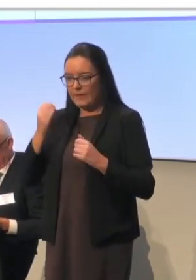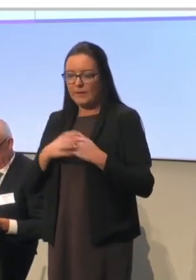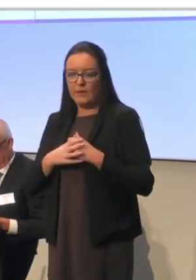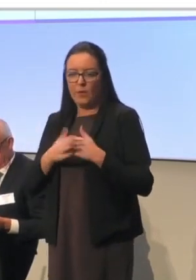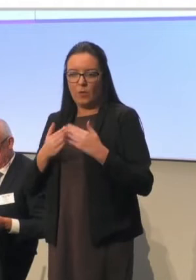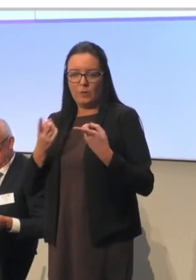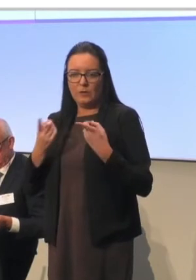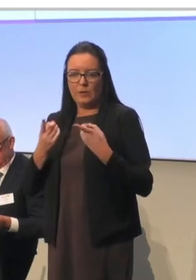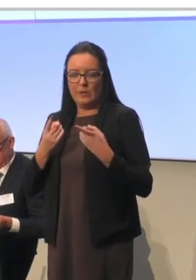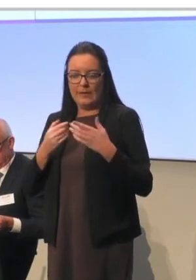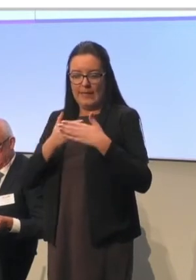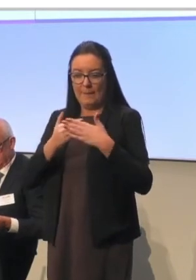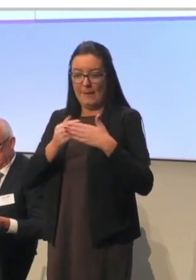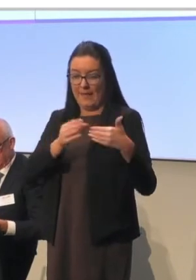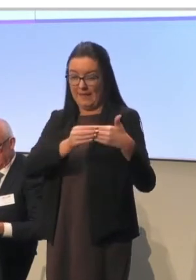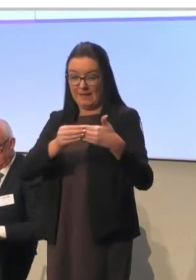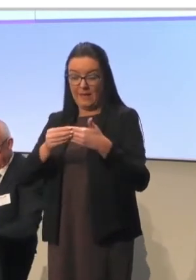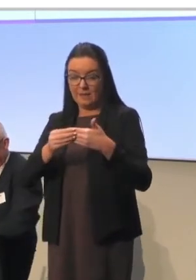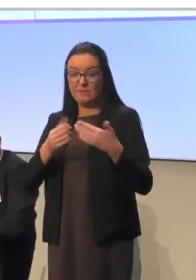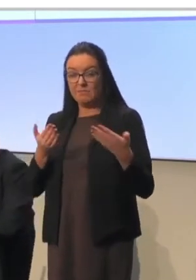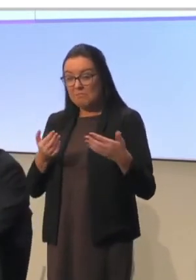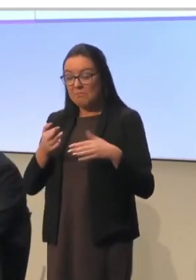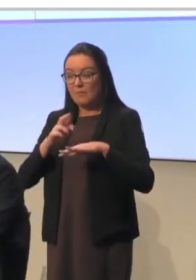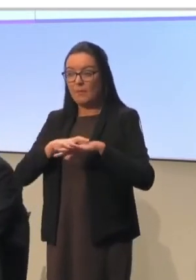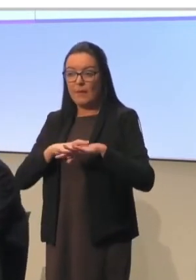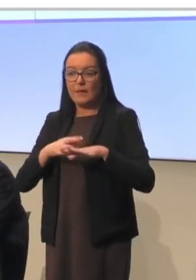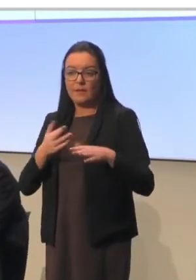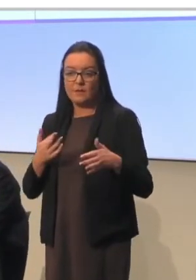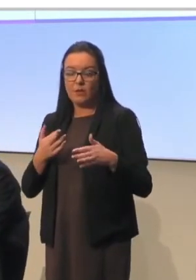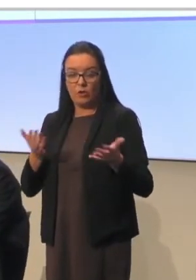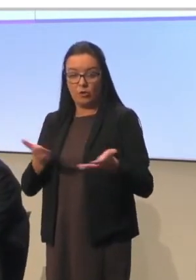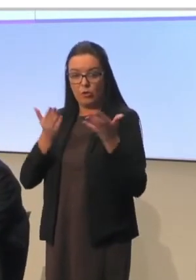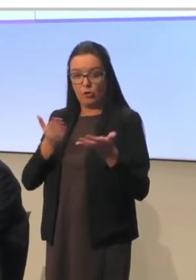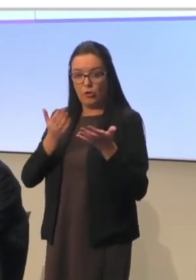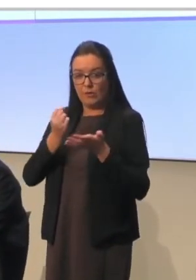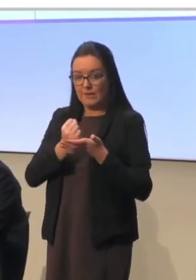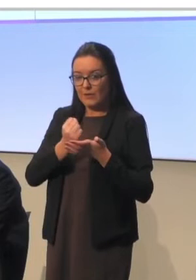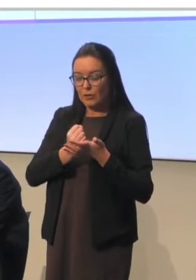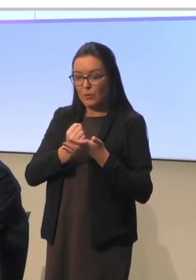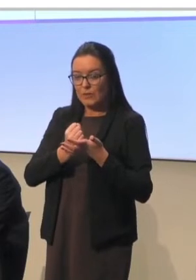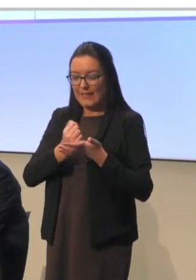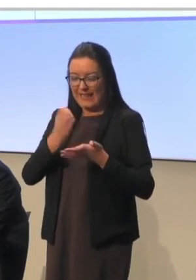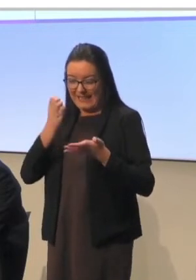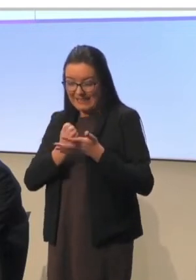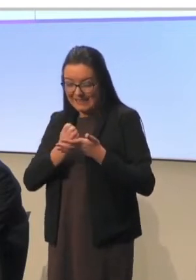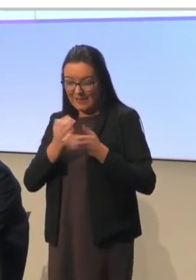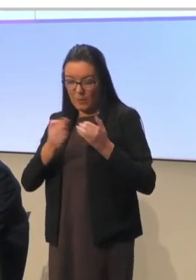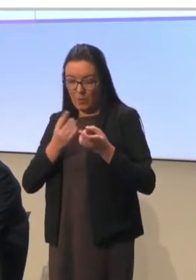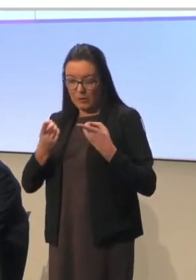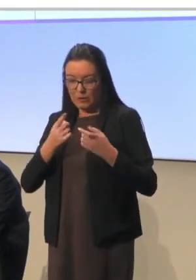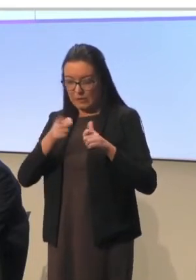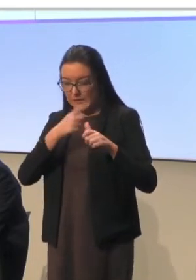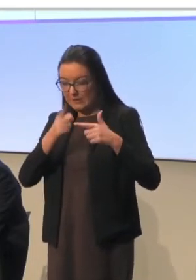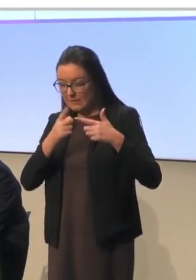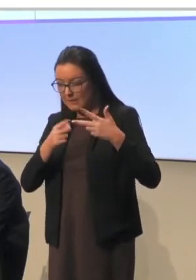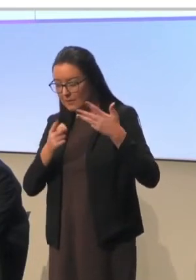because, you know, the guidance is better at kind of shaping or like encouraging students and telling them exactly what to do than giving them an idea of